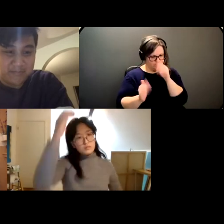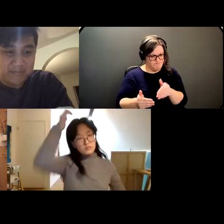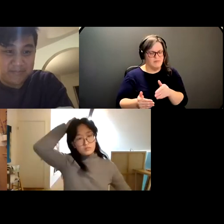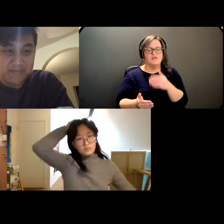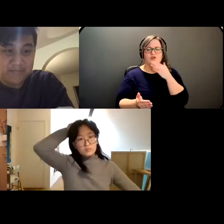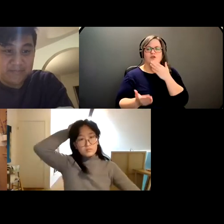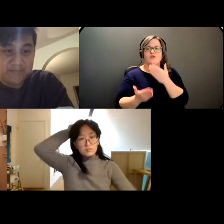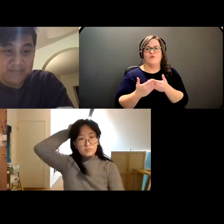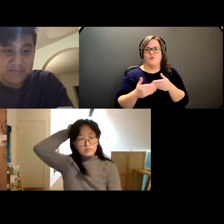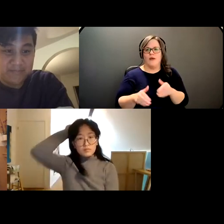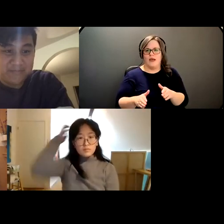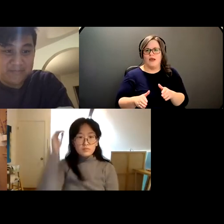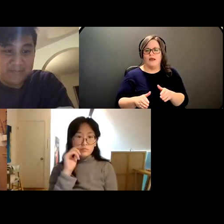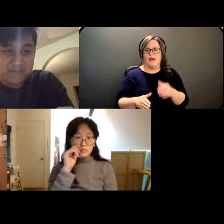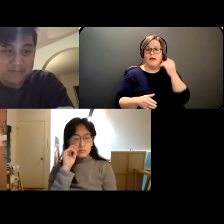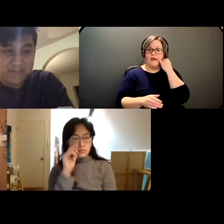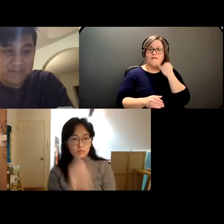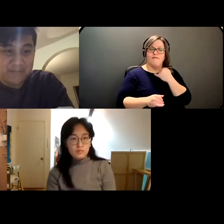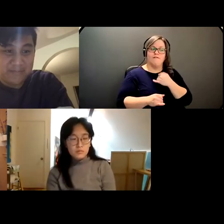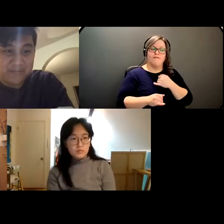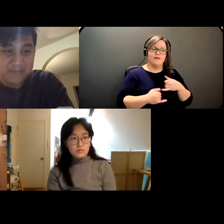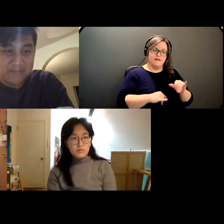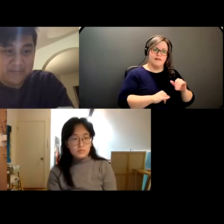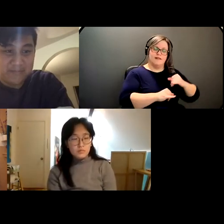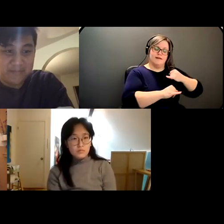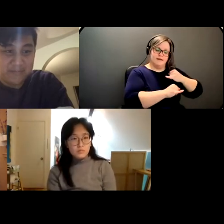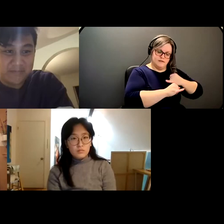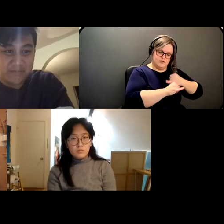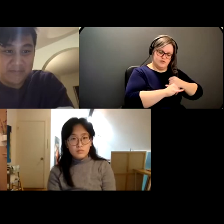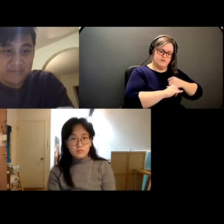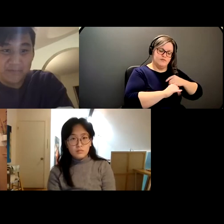going around or going outside of the institutional framework as well to